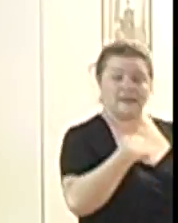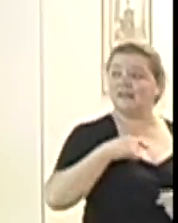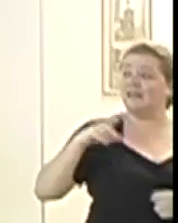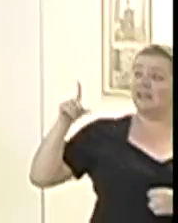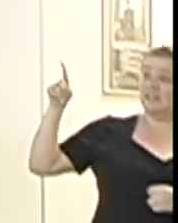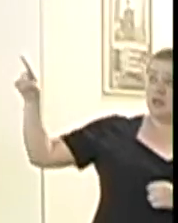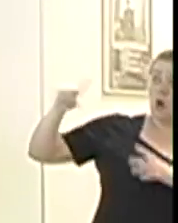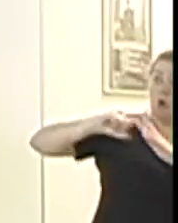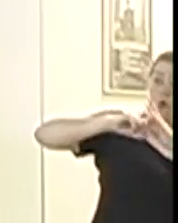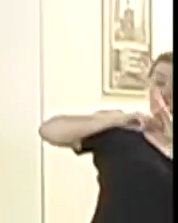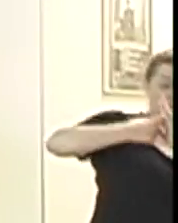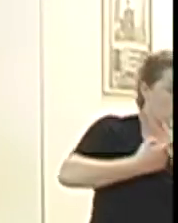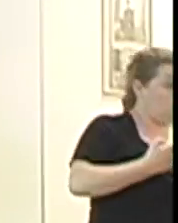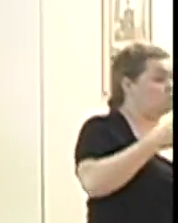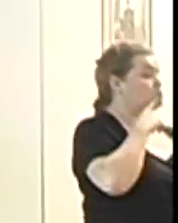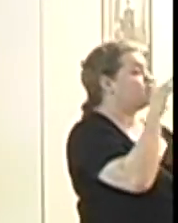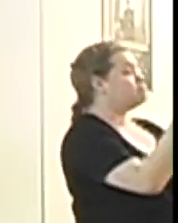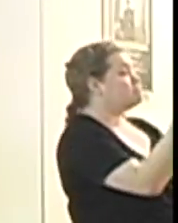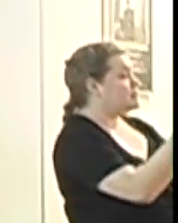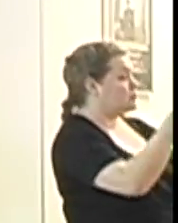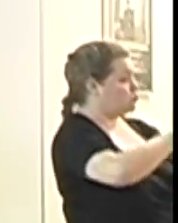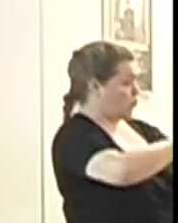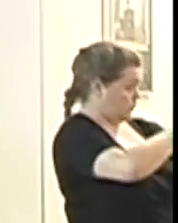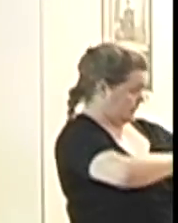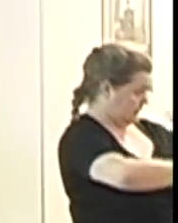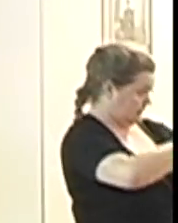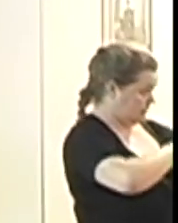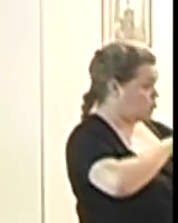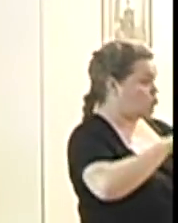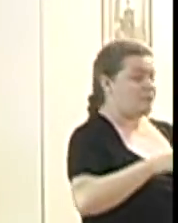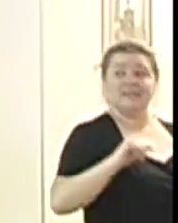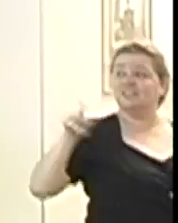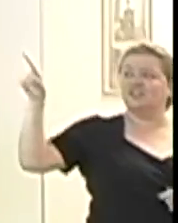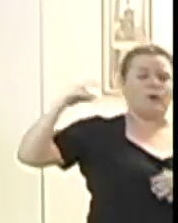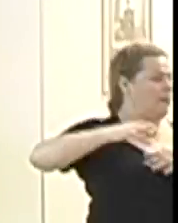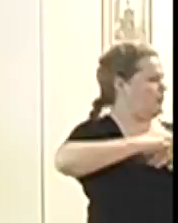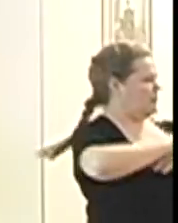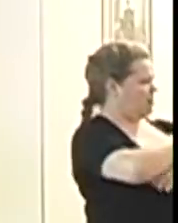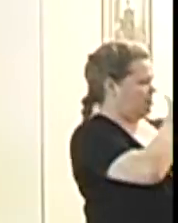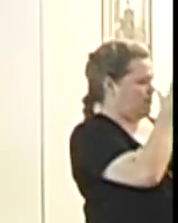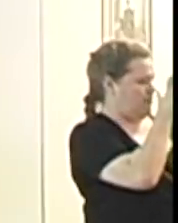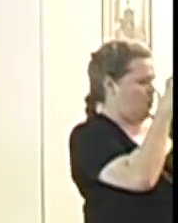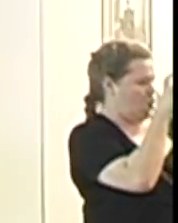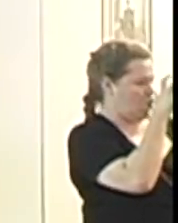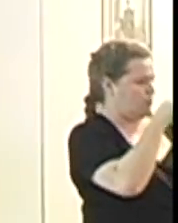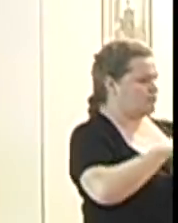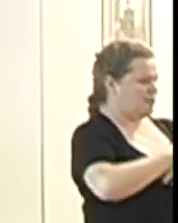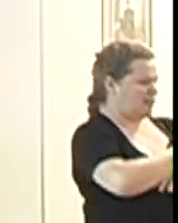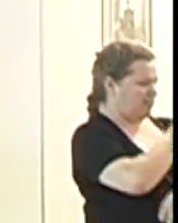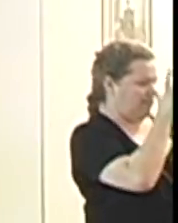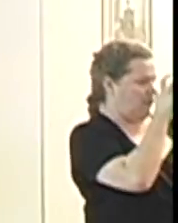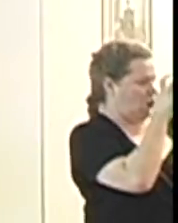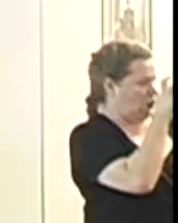about parameters of sign formation. So we have the ASL sign bug, this.